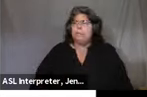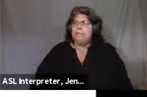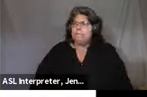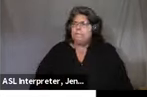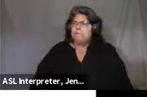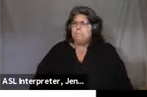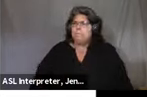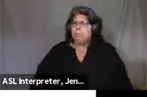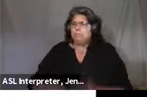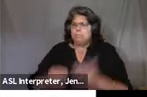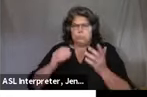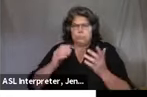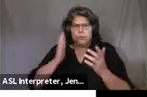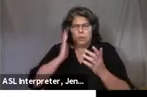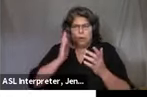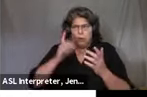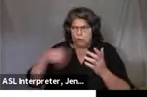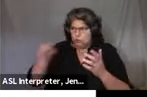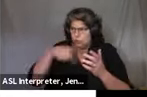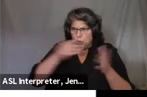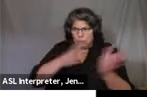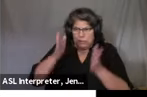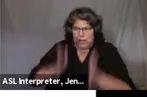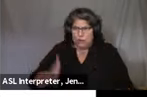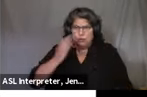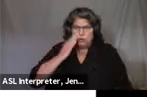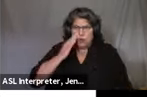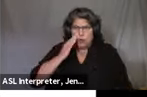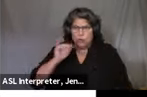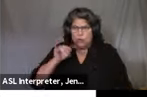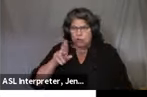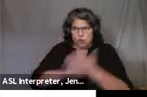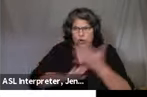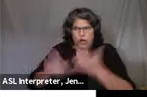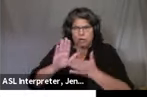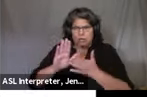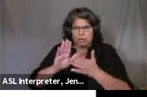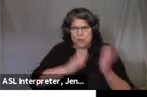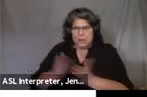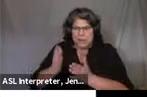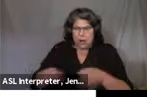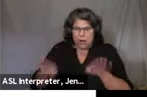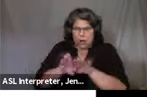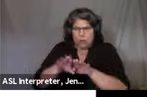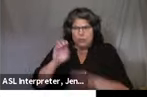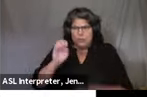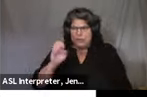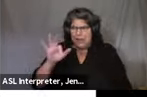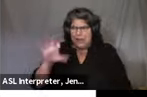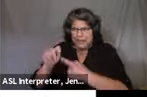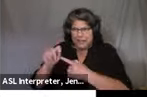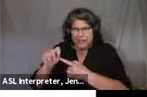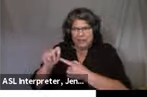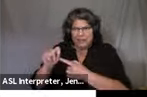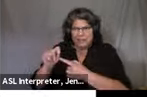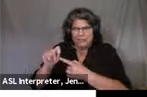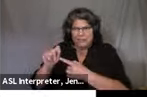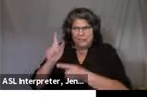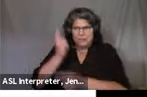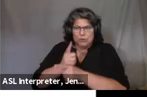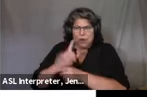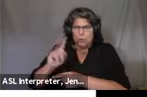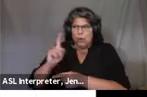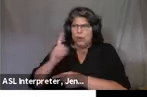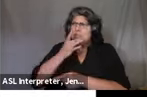Are the planners there aware that the college is planning on closing Elliott, pretty much where the cross light